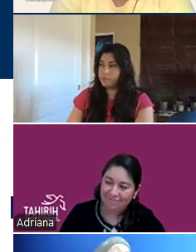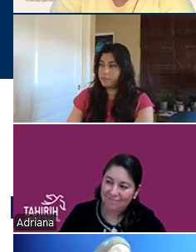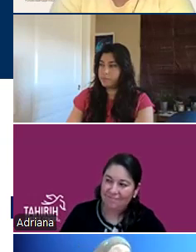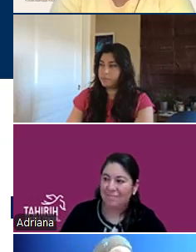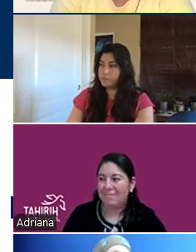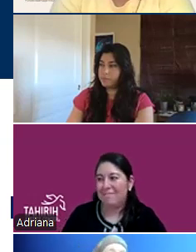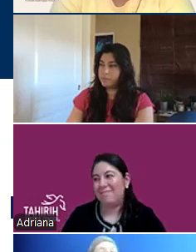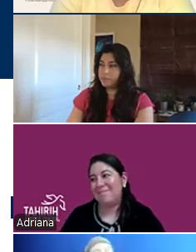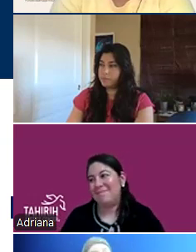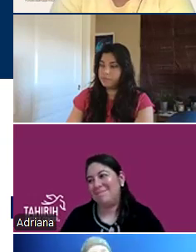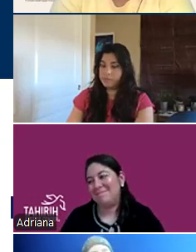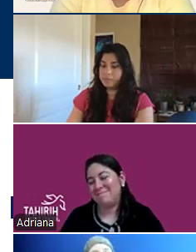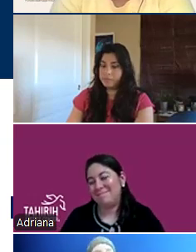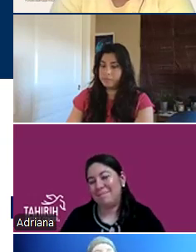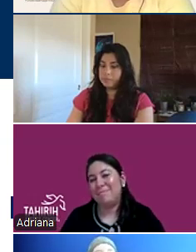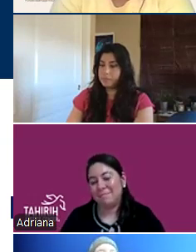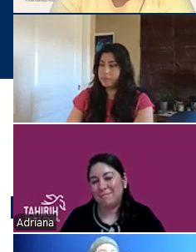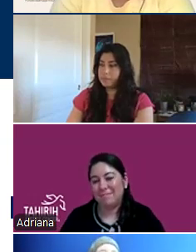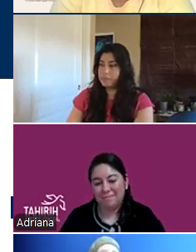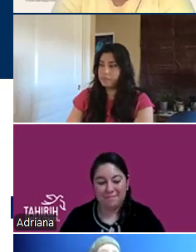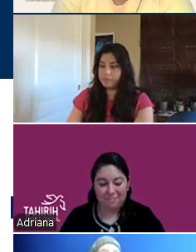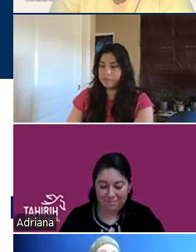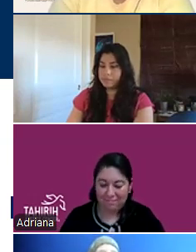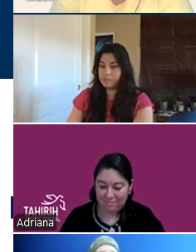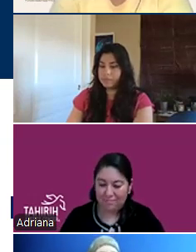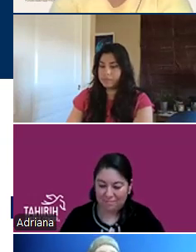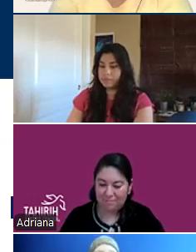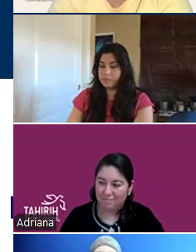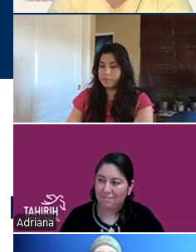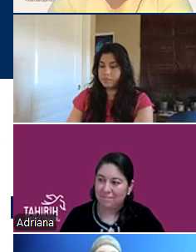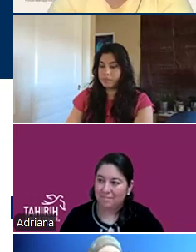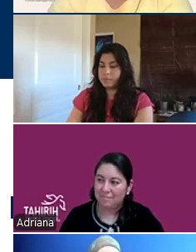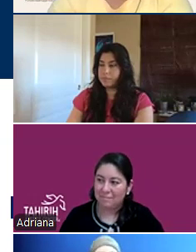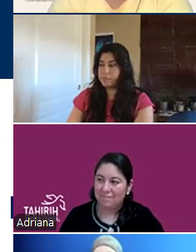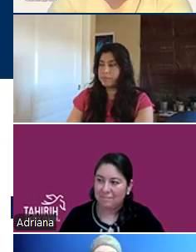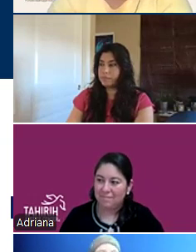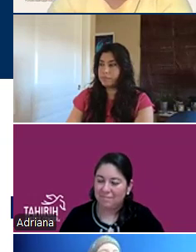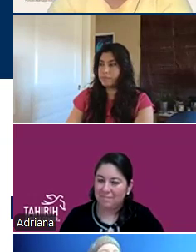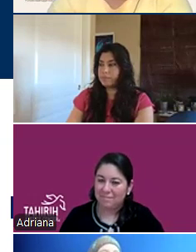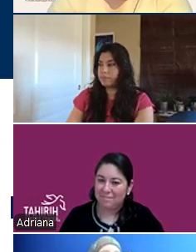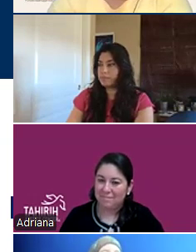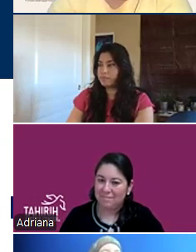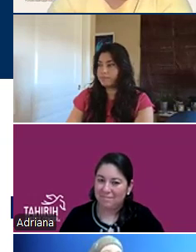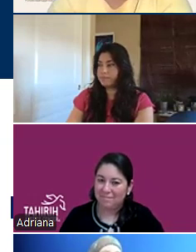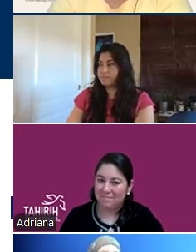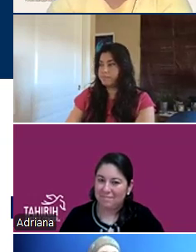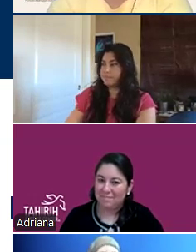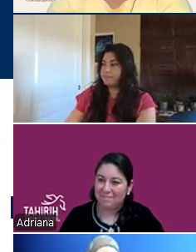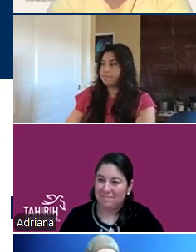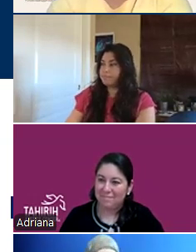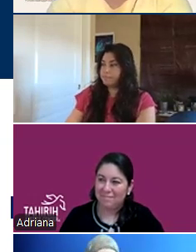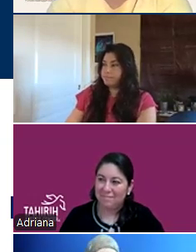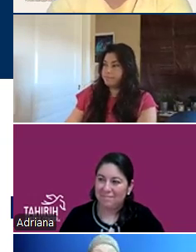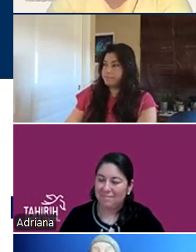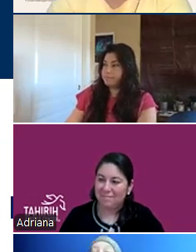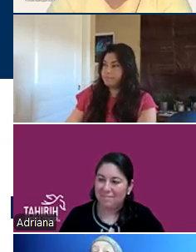of course, my colleague Brianna, who works directly day in and day out with the survivors who we support. We hope